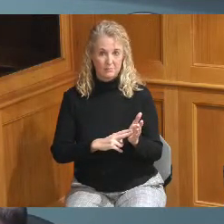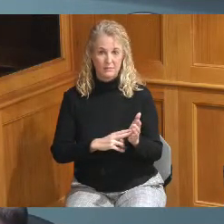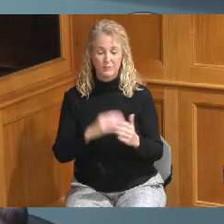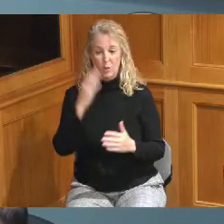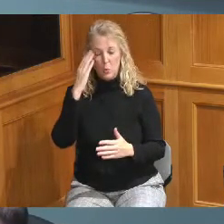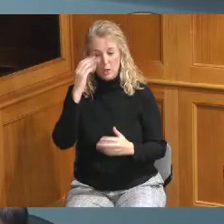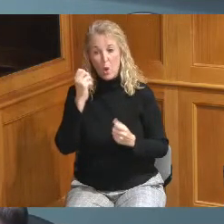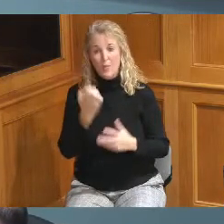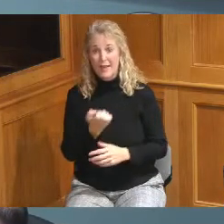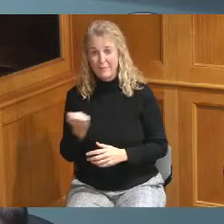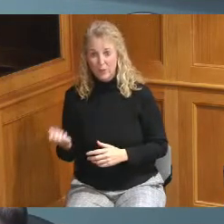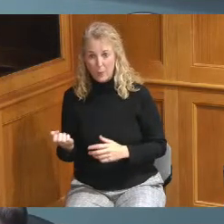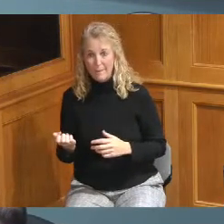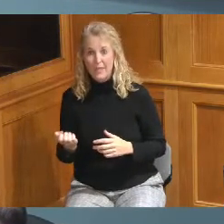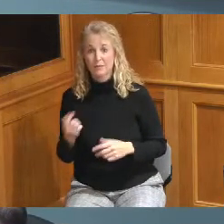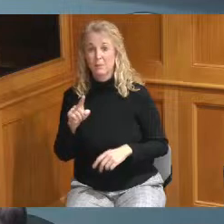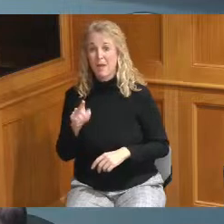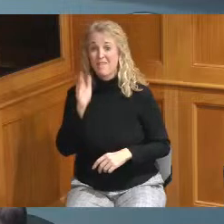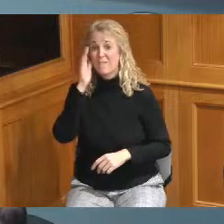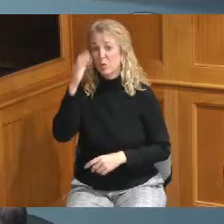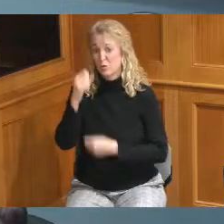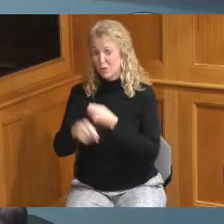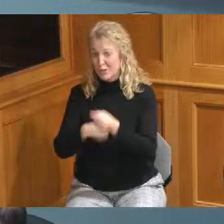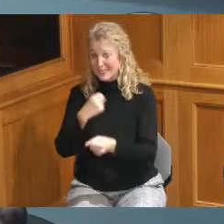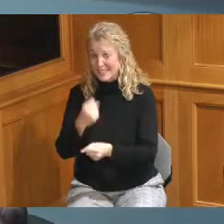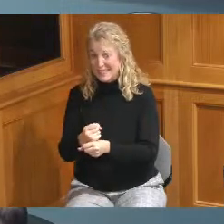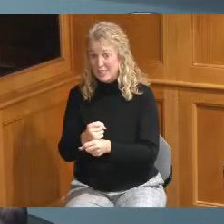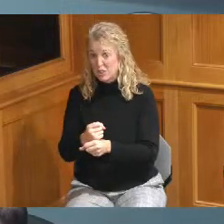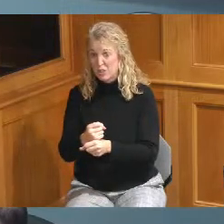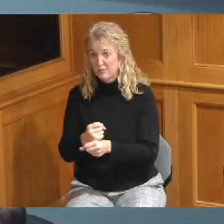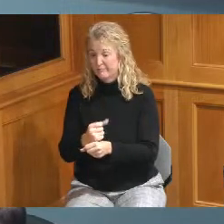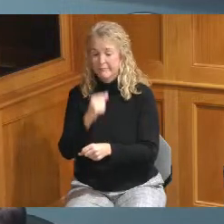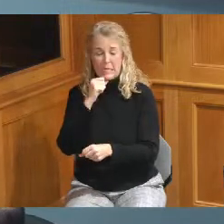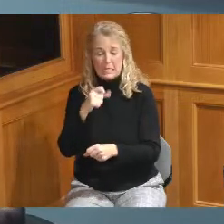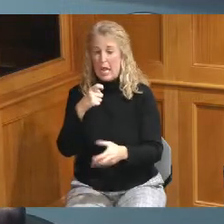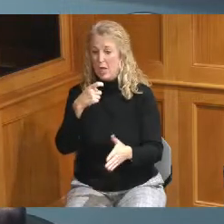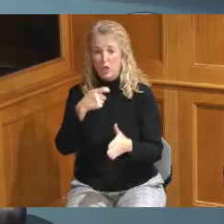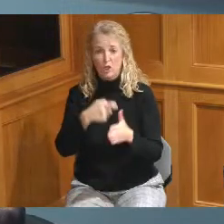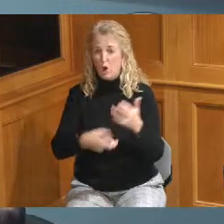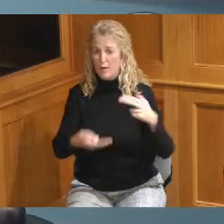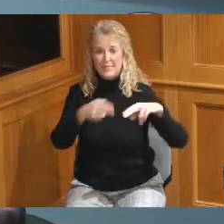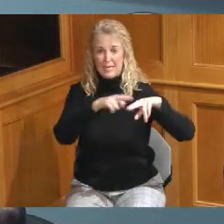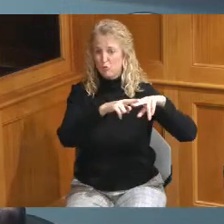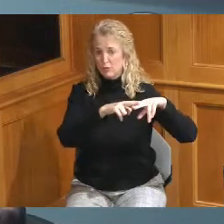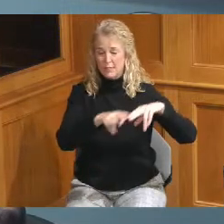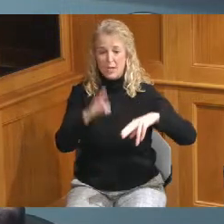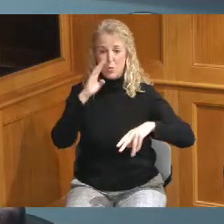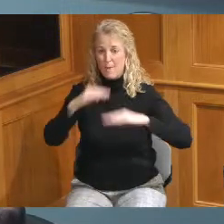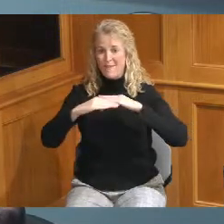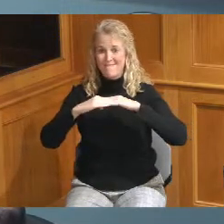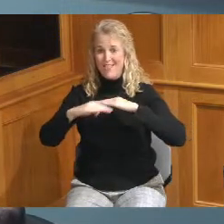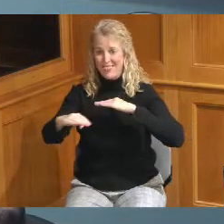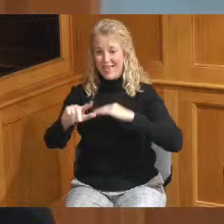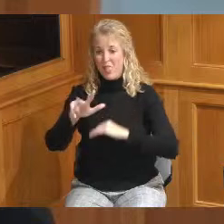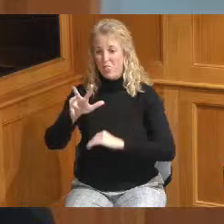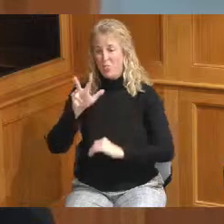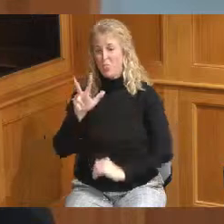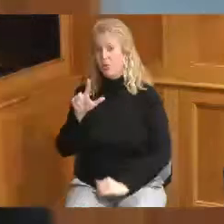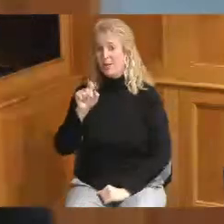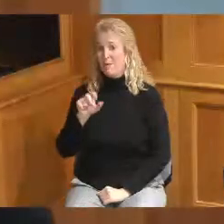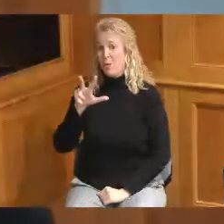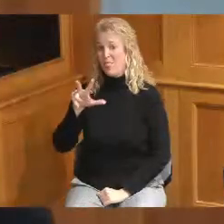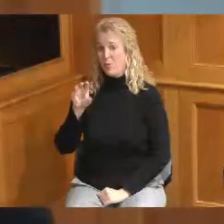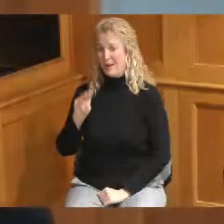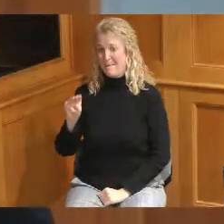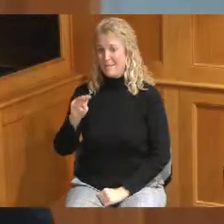equipment, but for future years, there is not a cost escalator built into this contract. It will be $3.3 million now. It'll